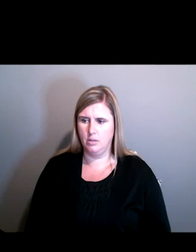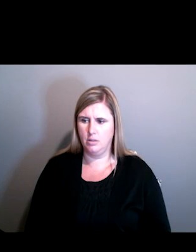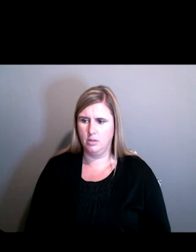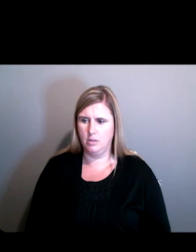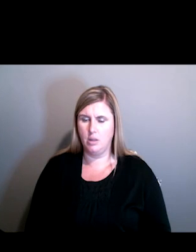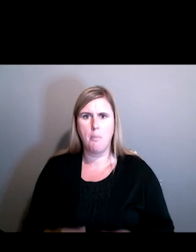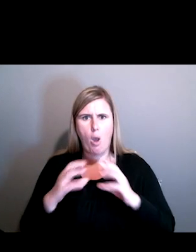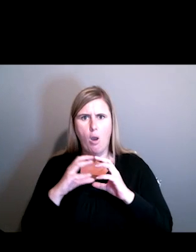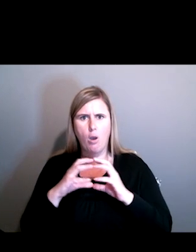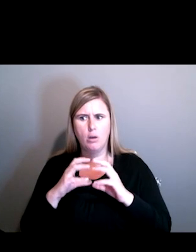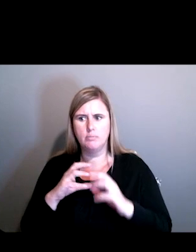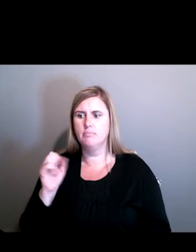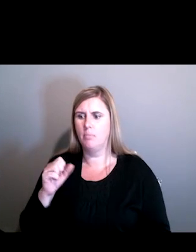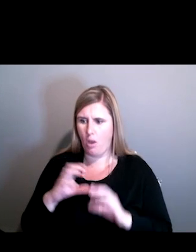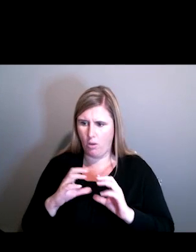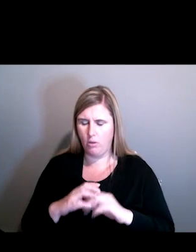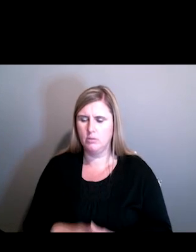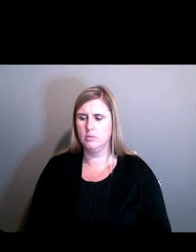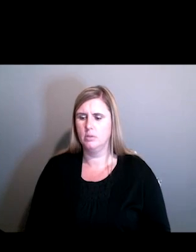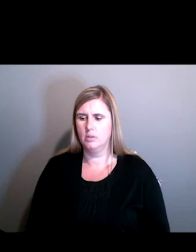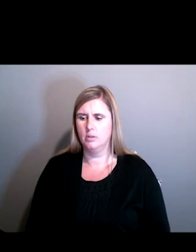Ball? Ball.